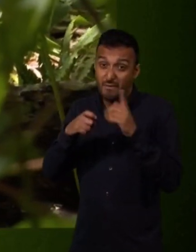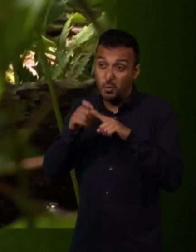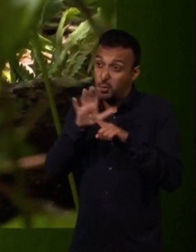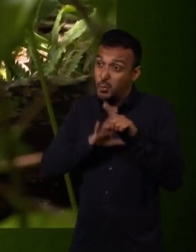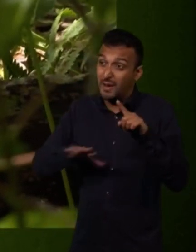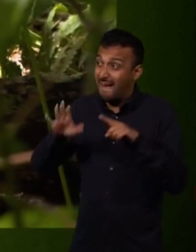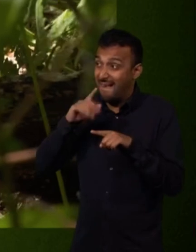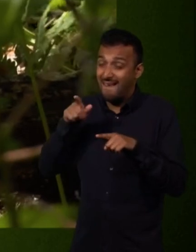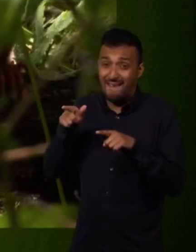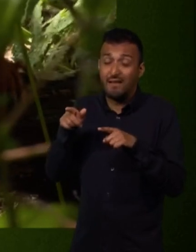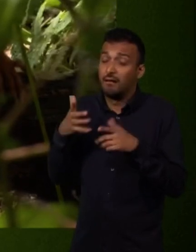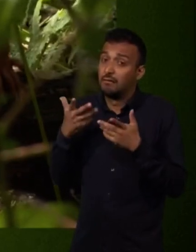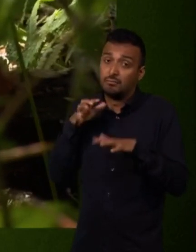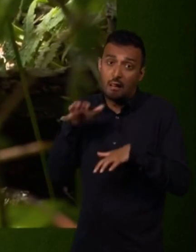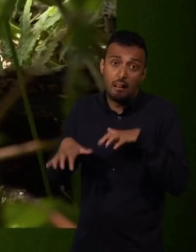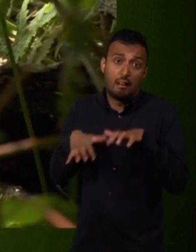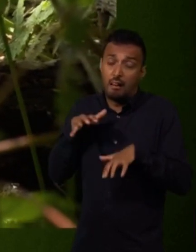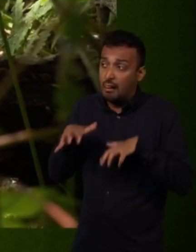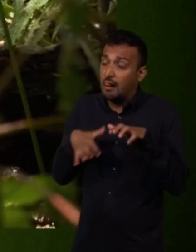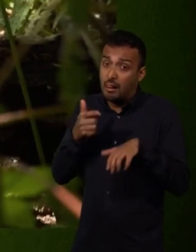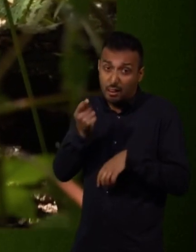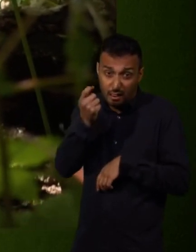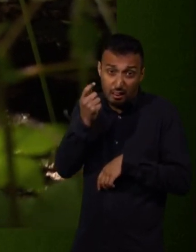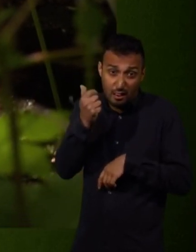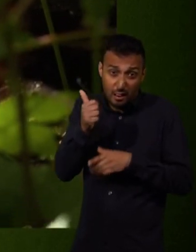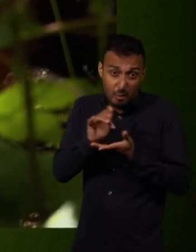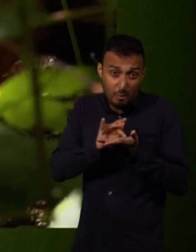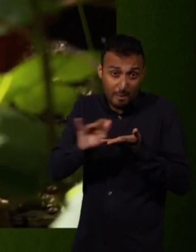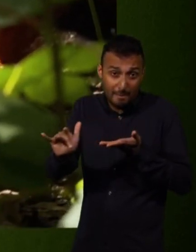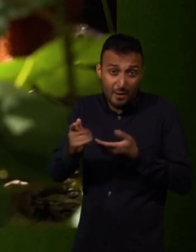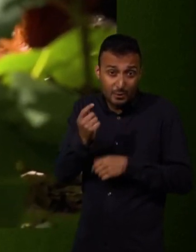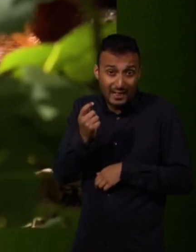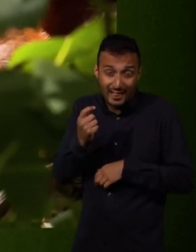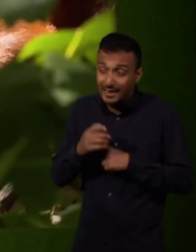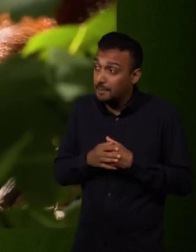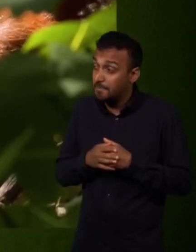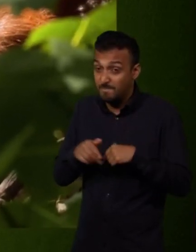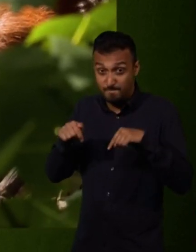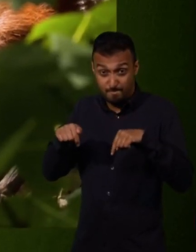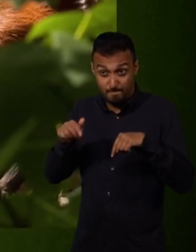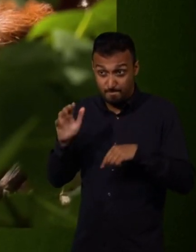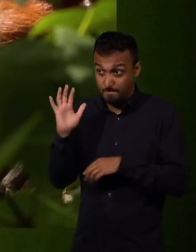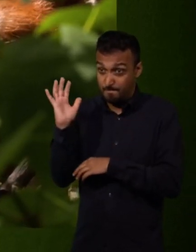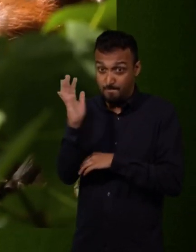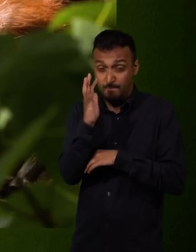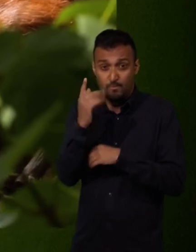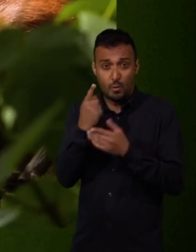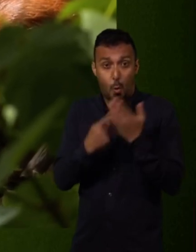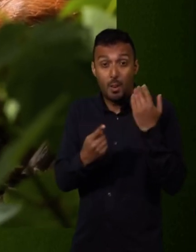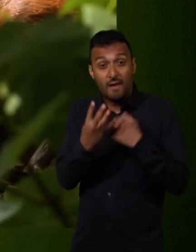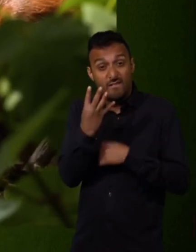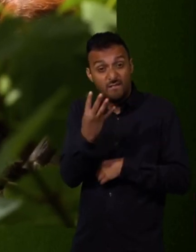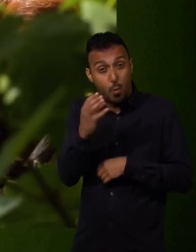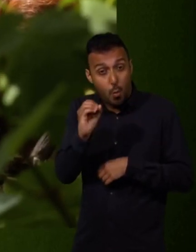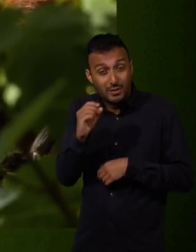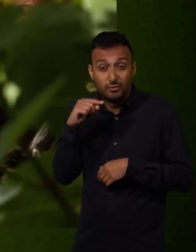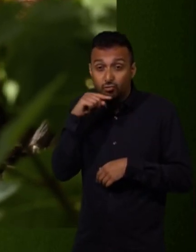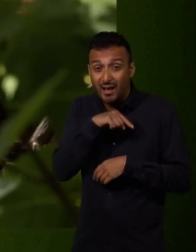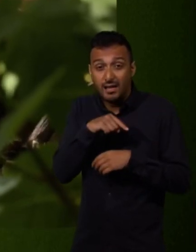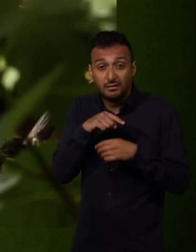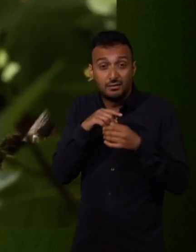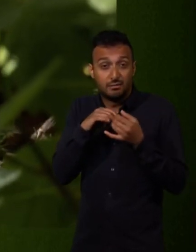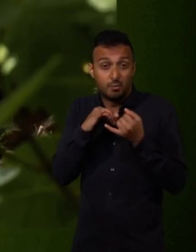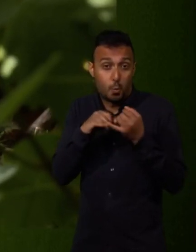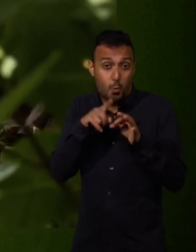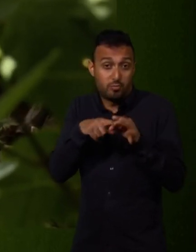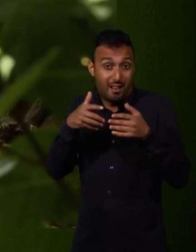of extinction. In fact, in these woods, there were only 40 individuals left, and the genetic diversity